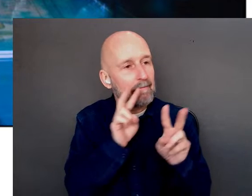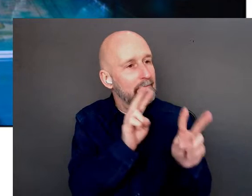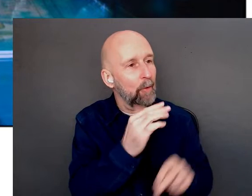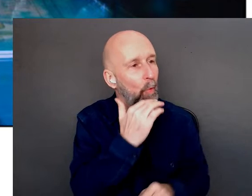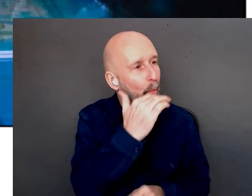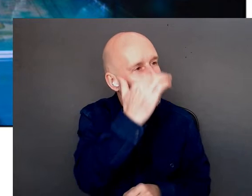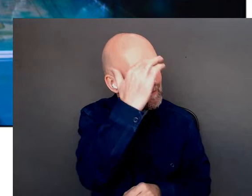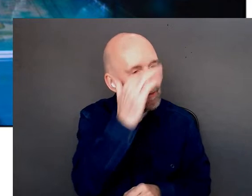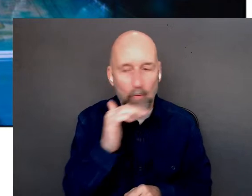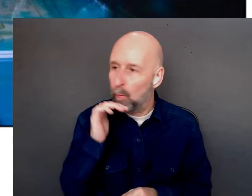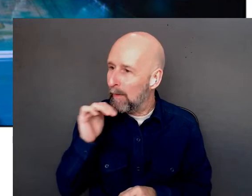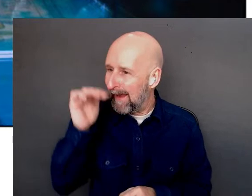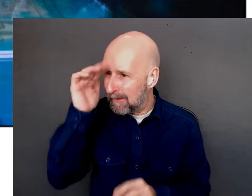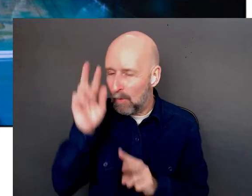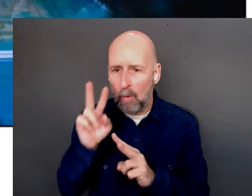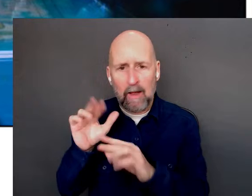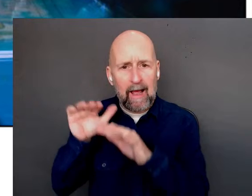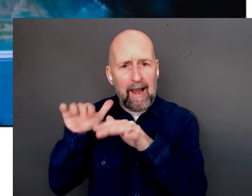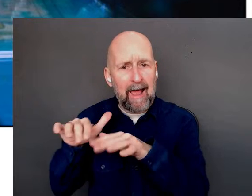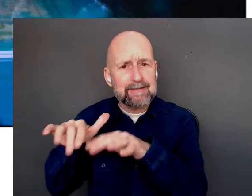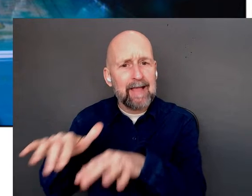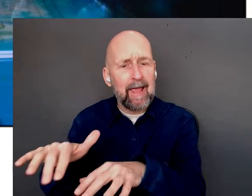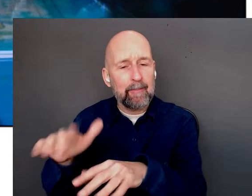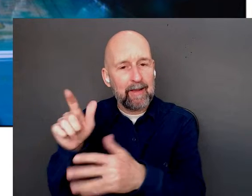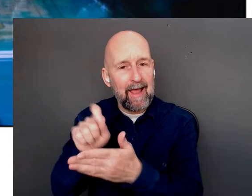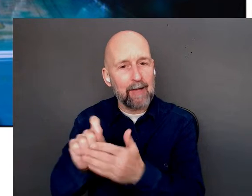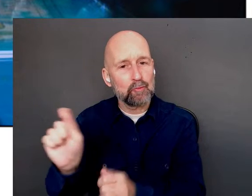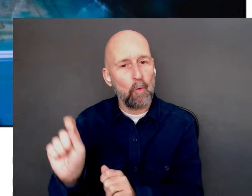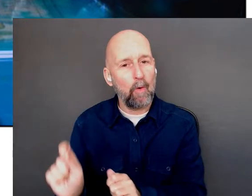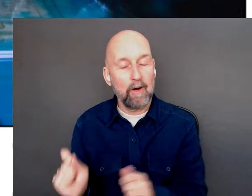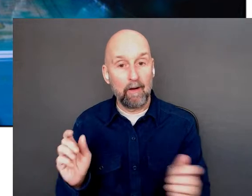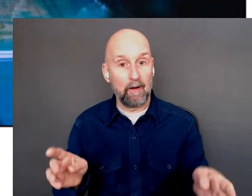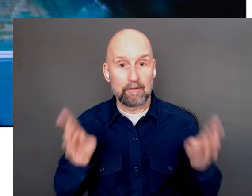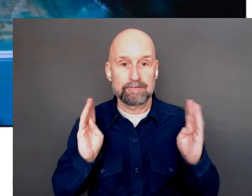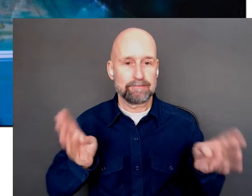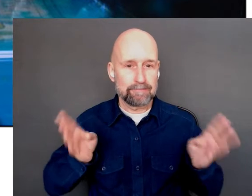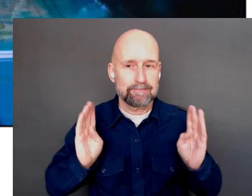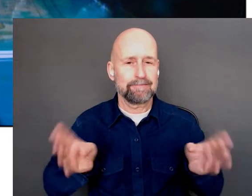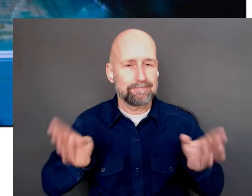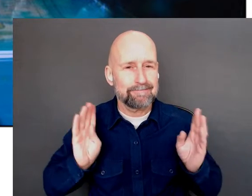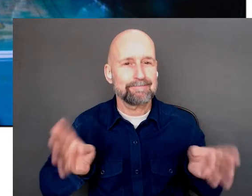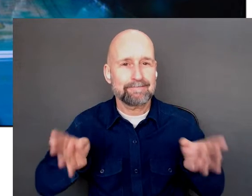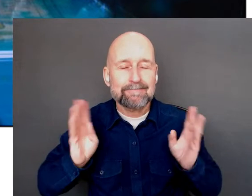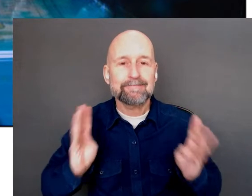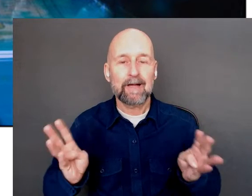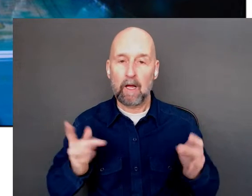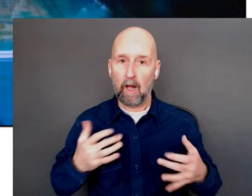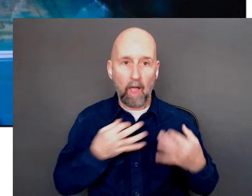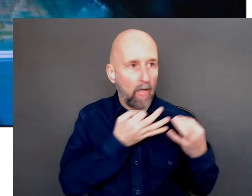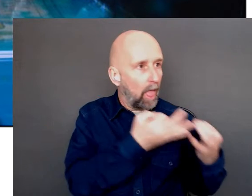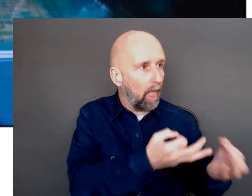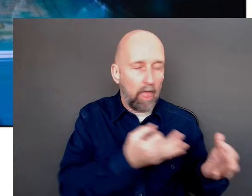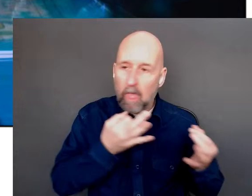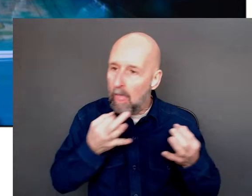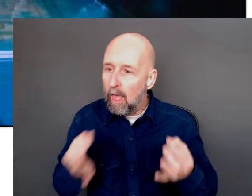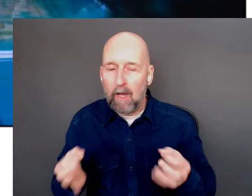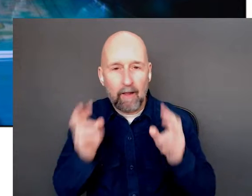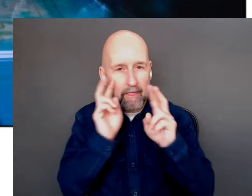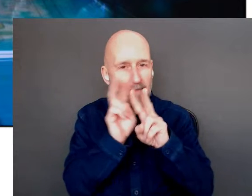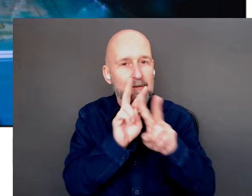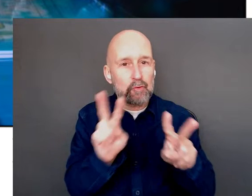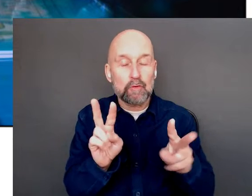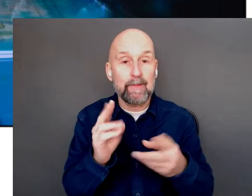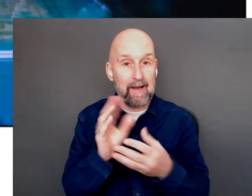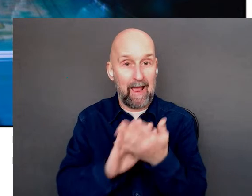this landscape all hand-drawn that's passing by, which is already really interesting in itself. All of the visuals are hand-drawn by